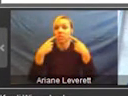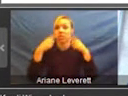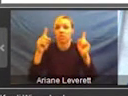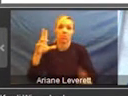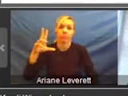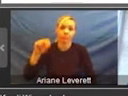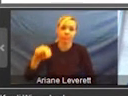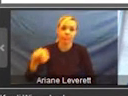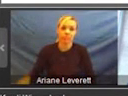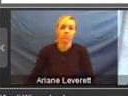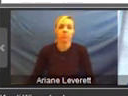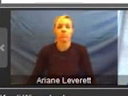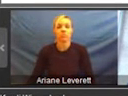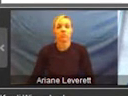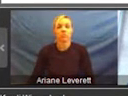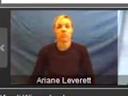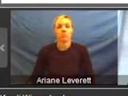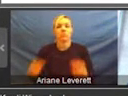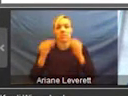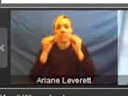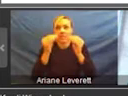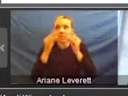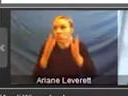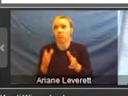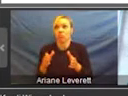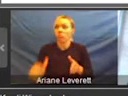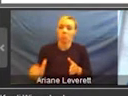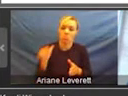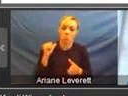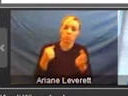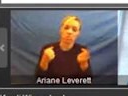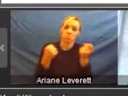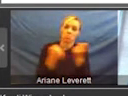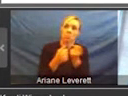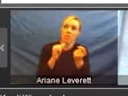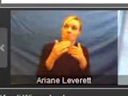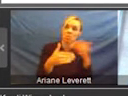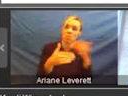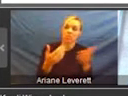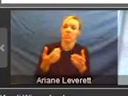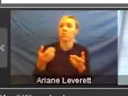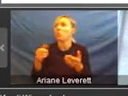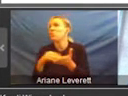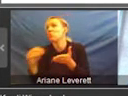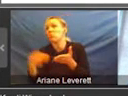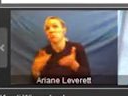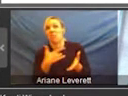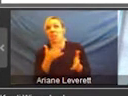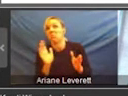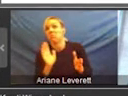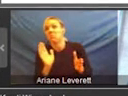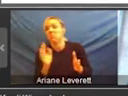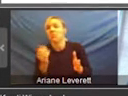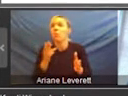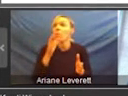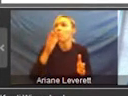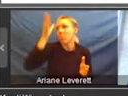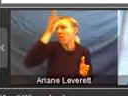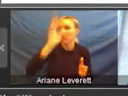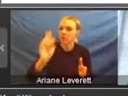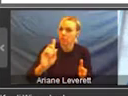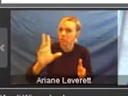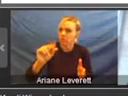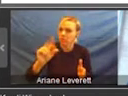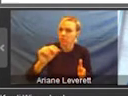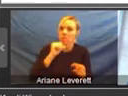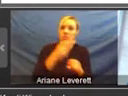the teachers are not supporting a process, or the students, or maybe the parents of the students, then a project will